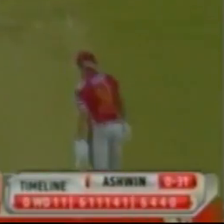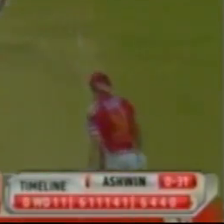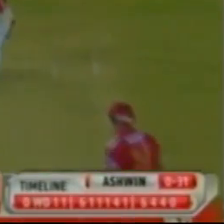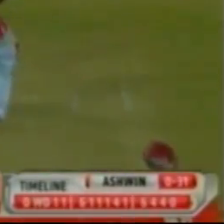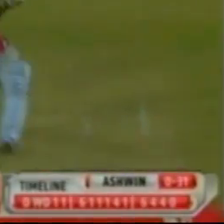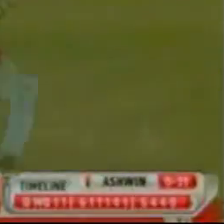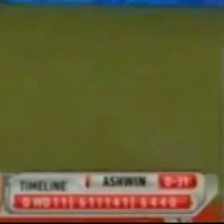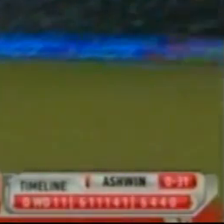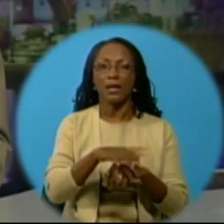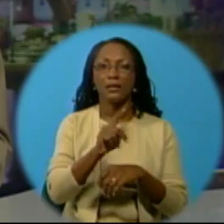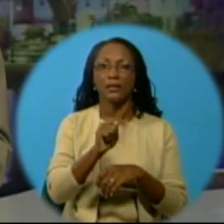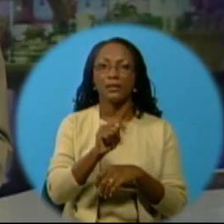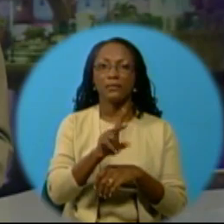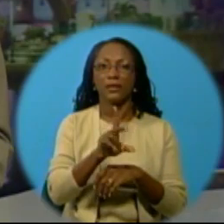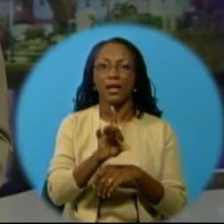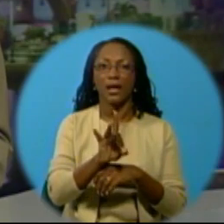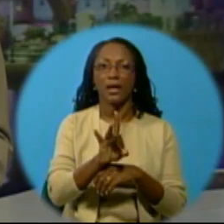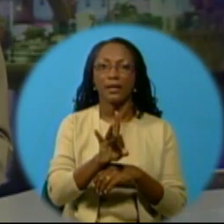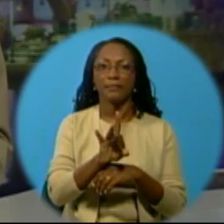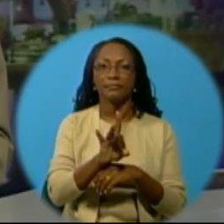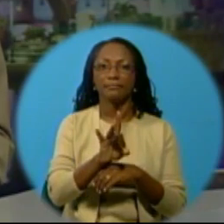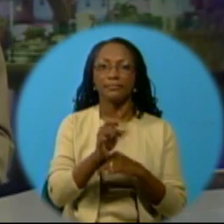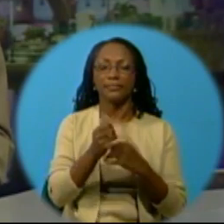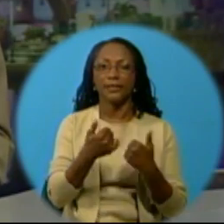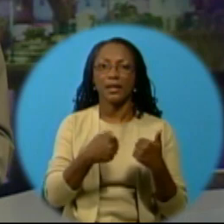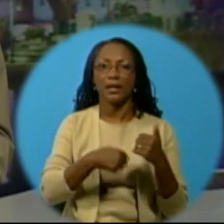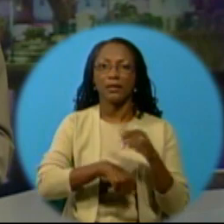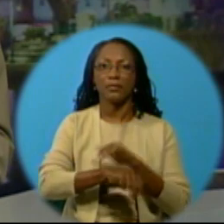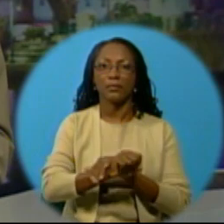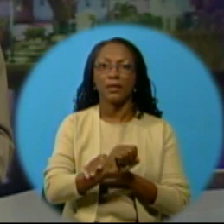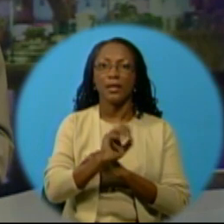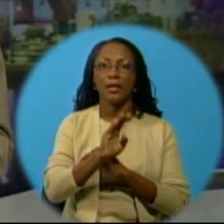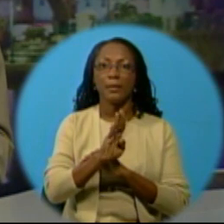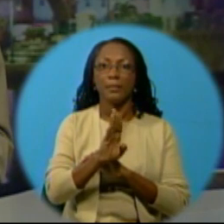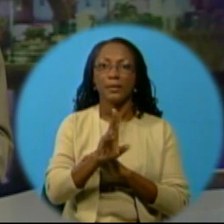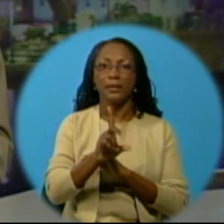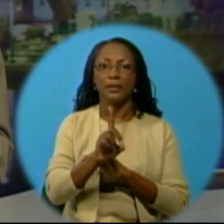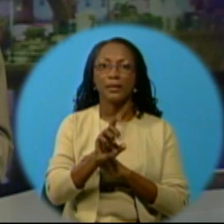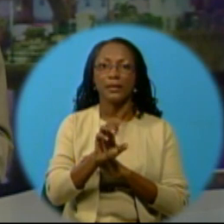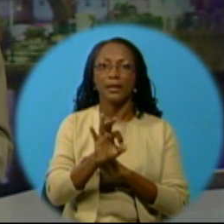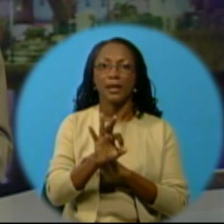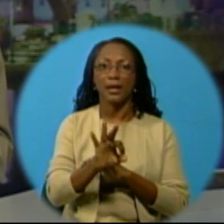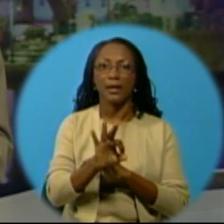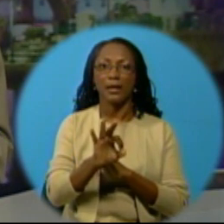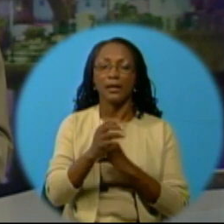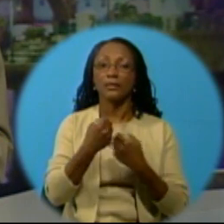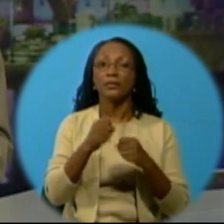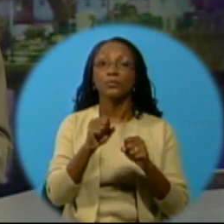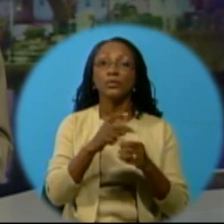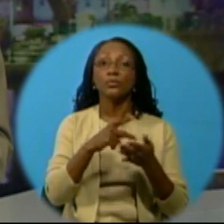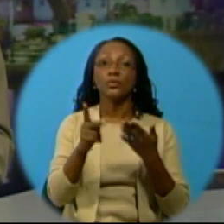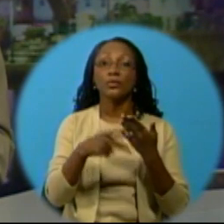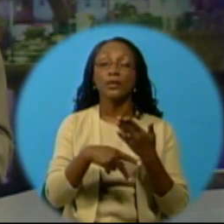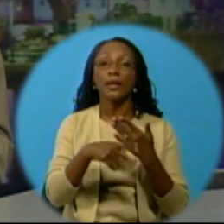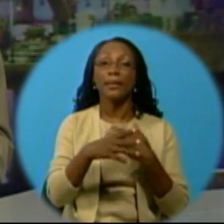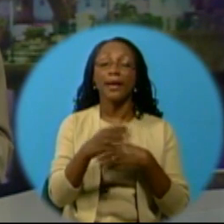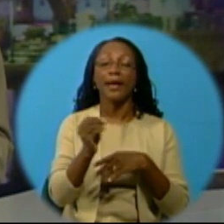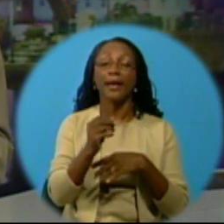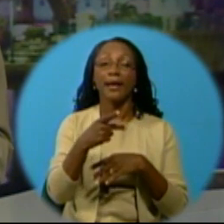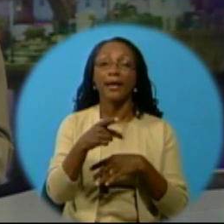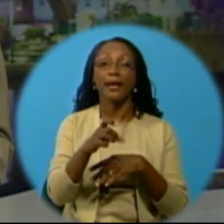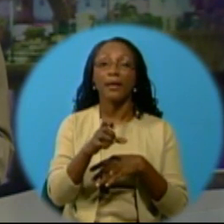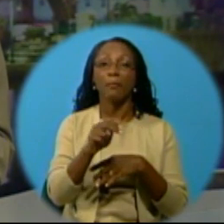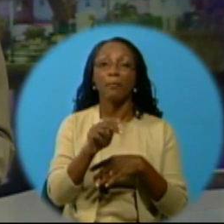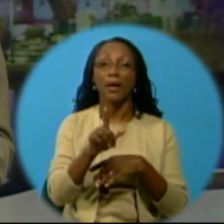TV8. In football, defending champions BDF Sports Program and Pinelands registered big victories over